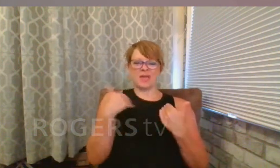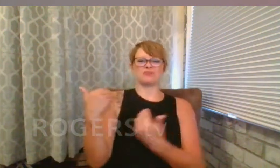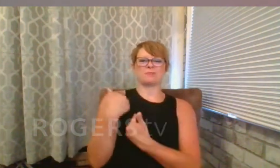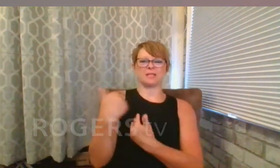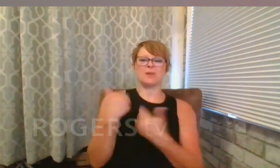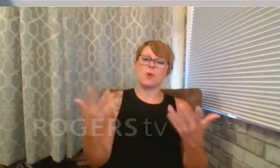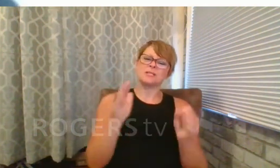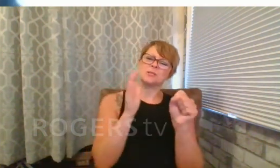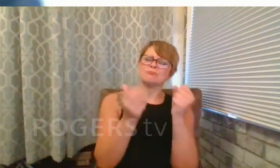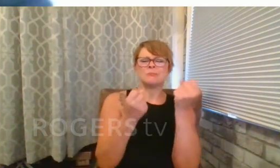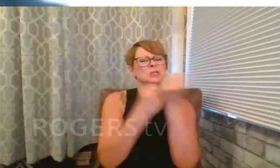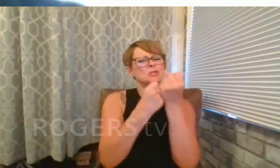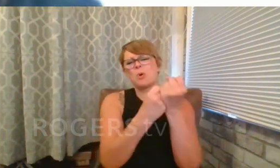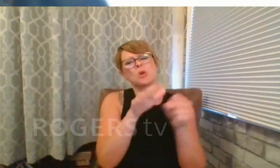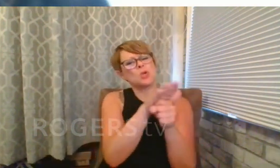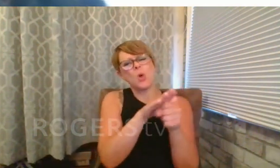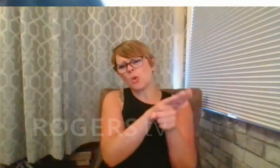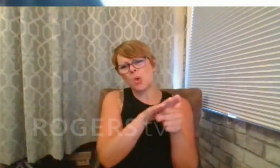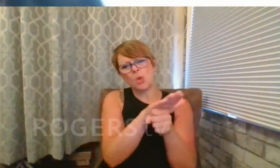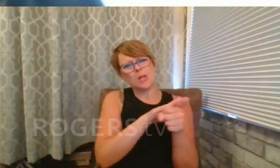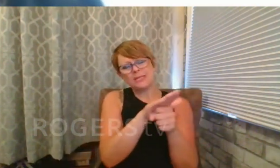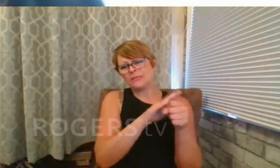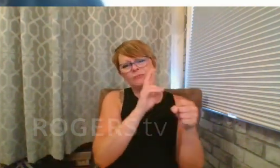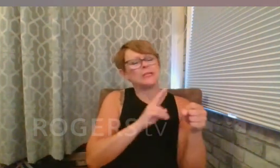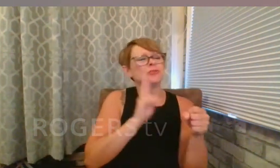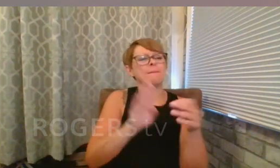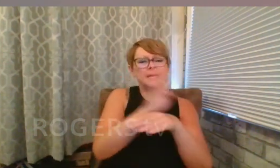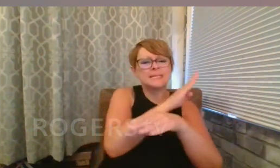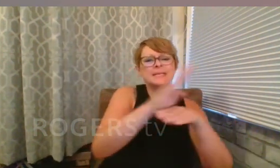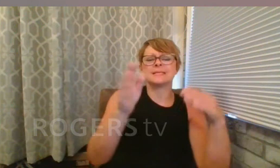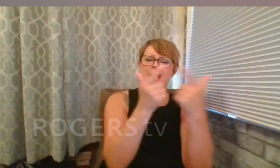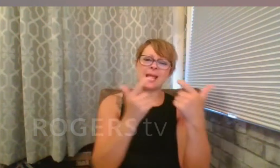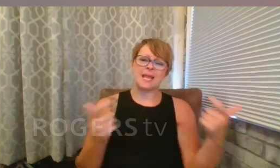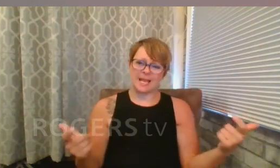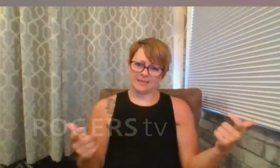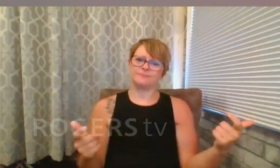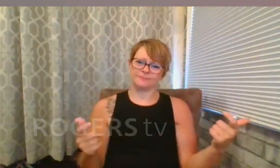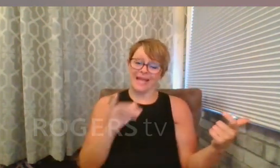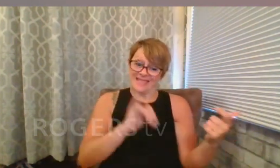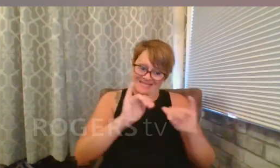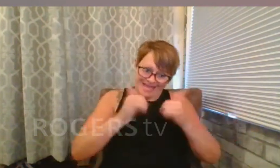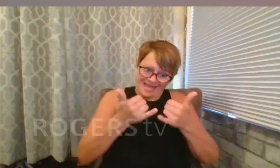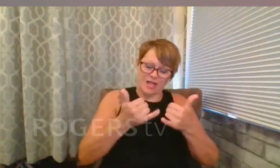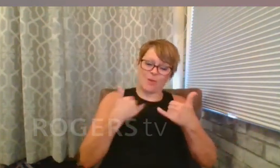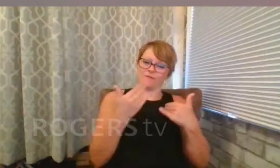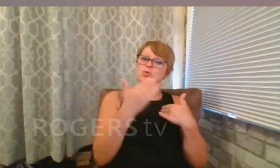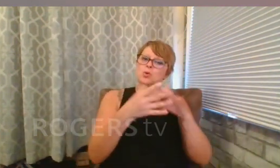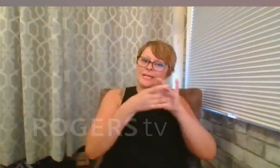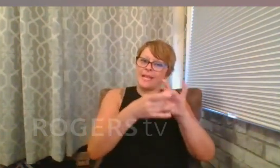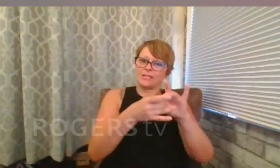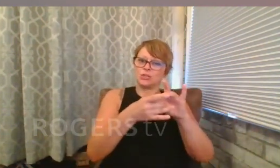locals. Yeah. Each other. That's how we create the connection. That's how we strongly stand as